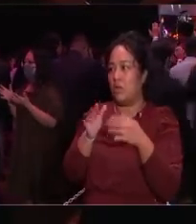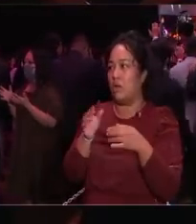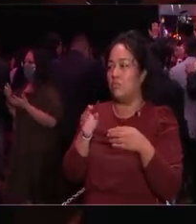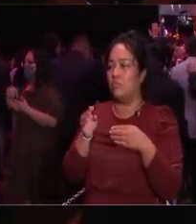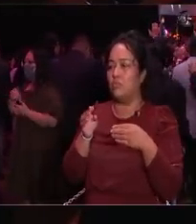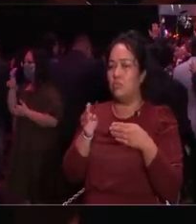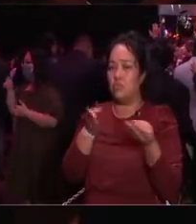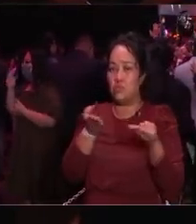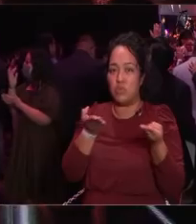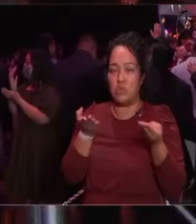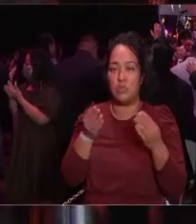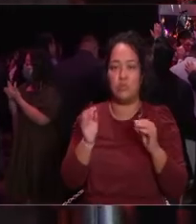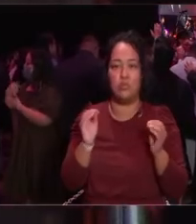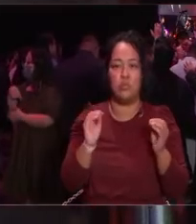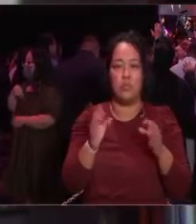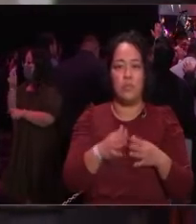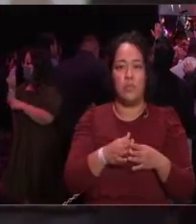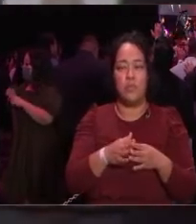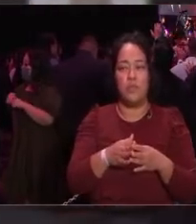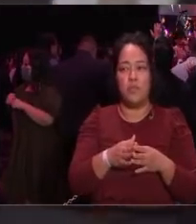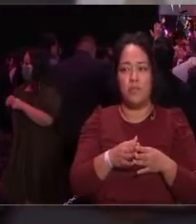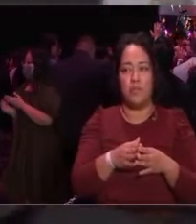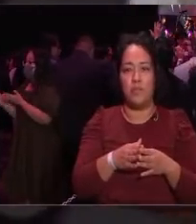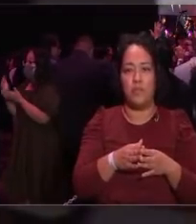para repetir los mismos sermones todo el tiempo.